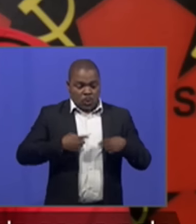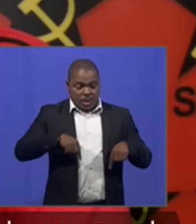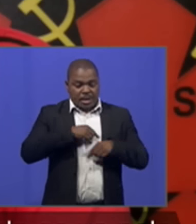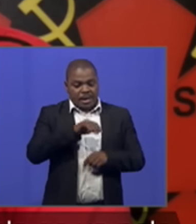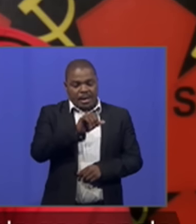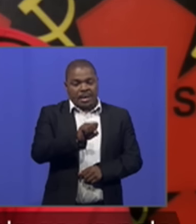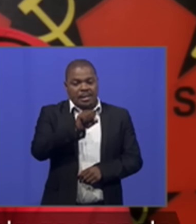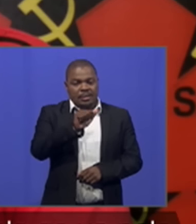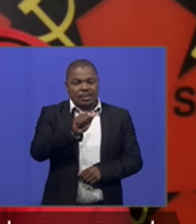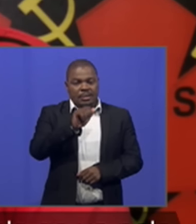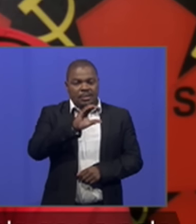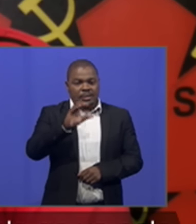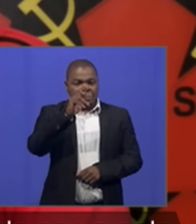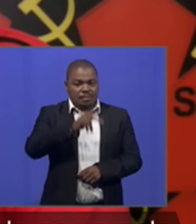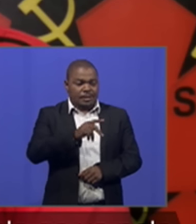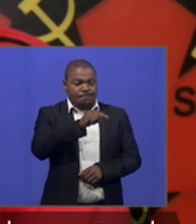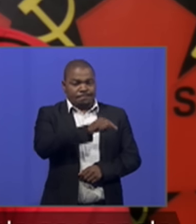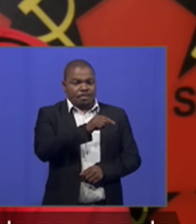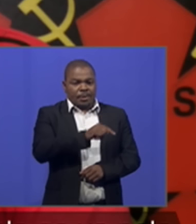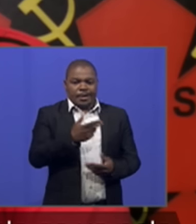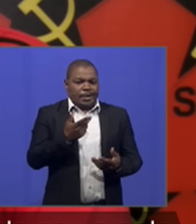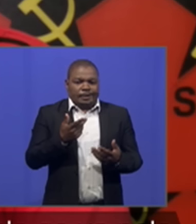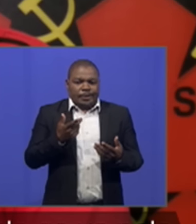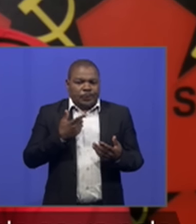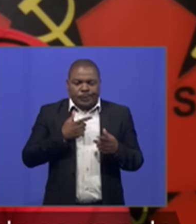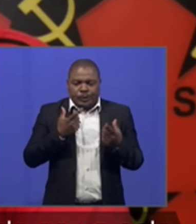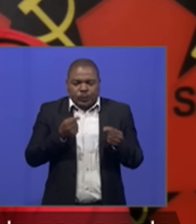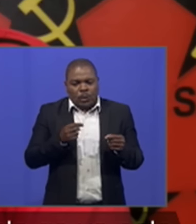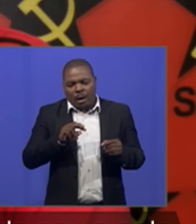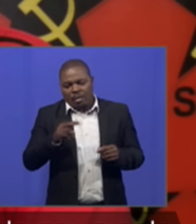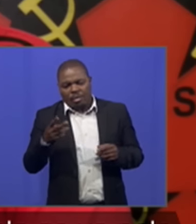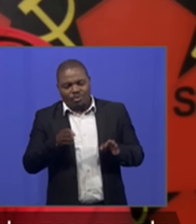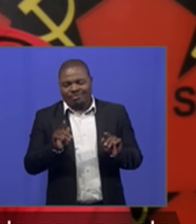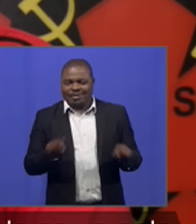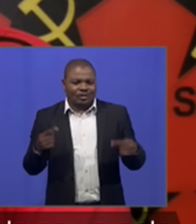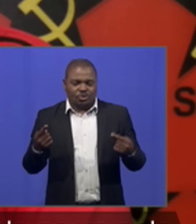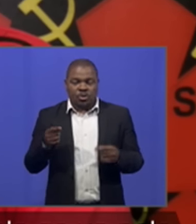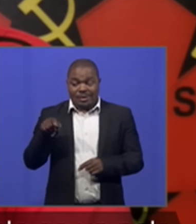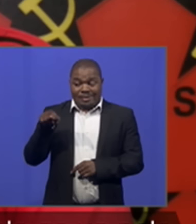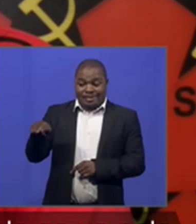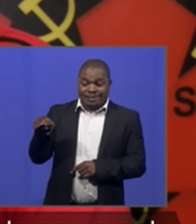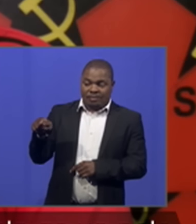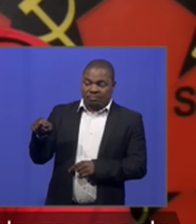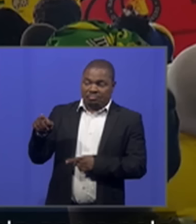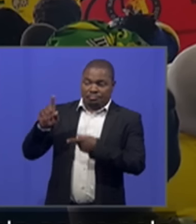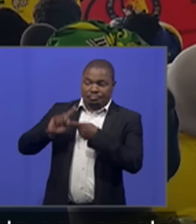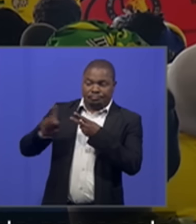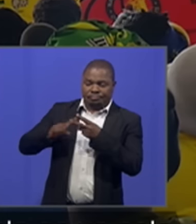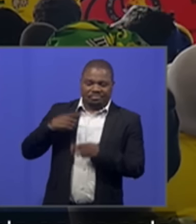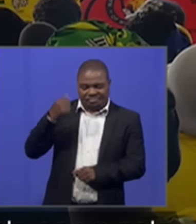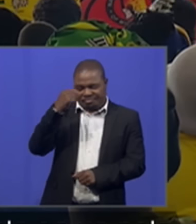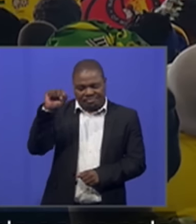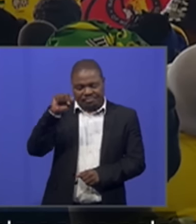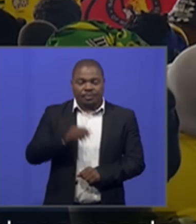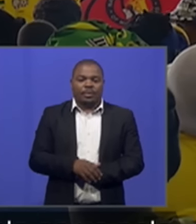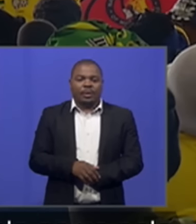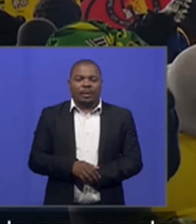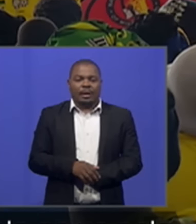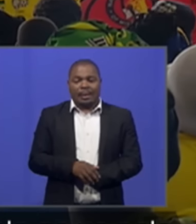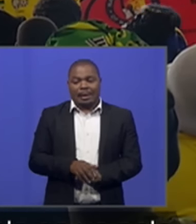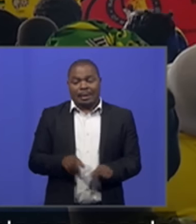have no other action to take except to reject this action. Ntwa magareng ga